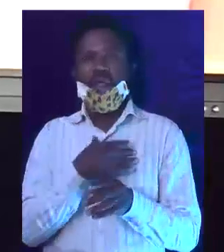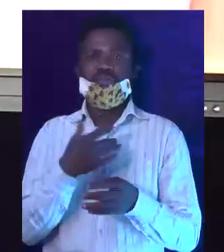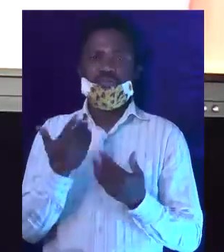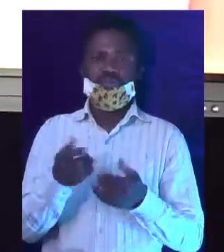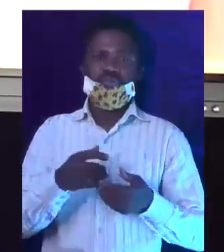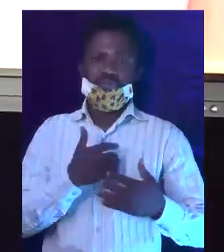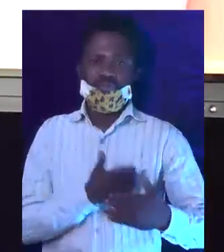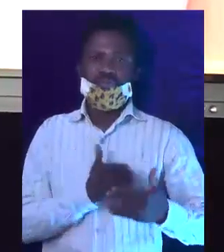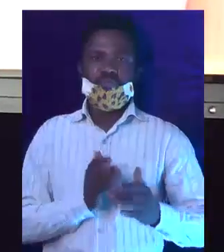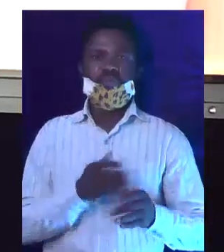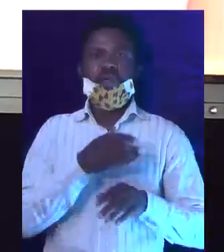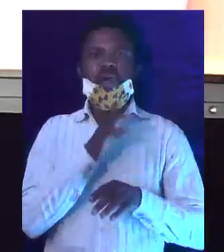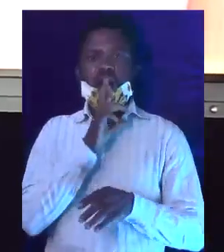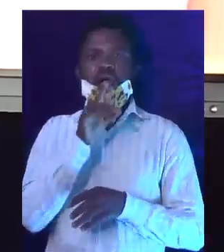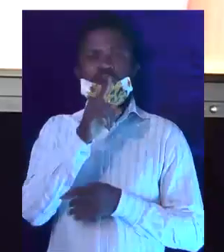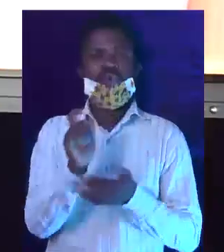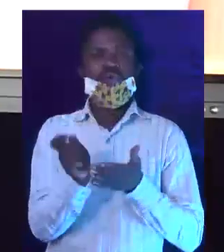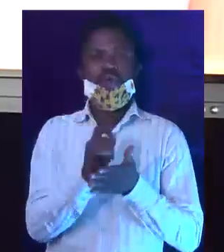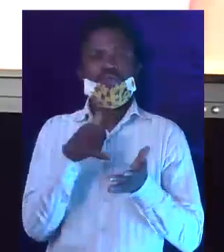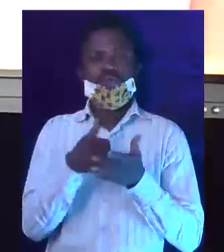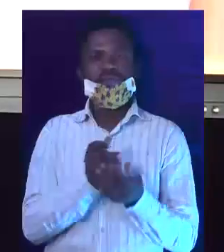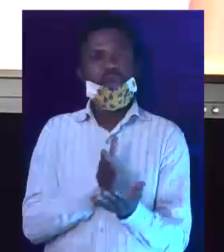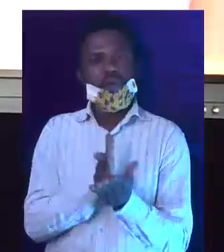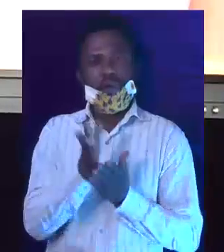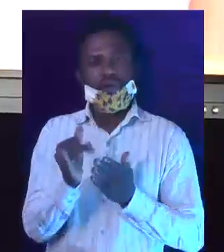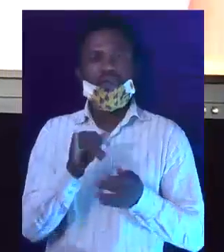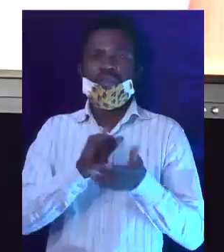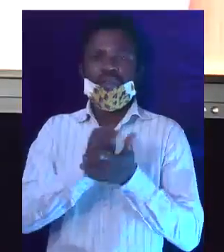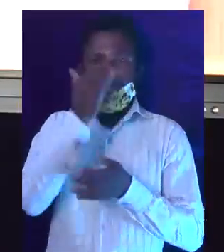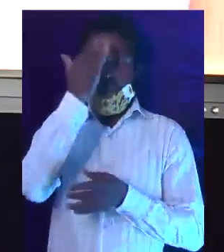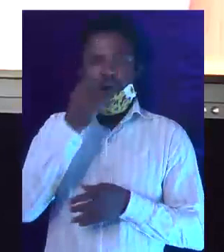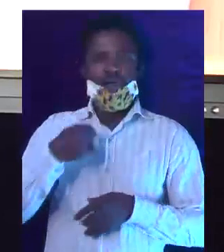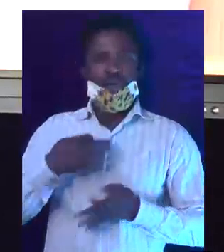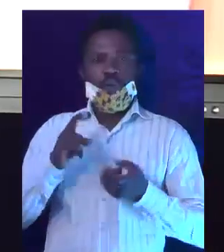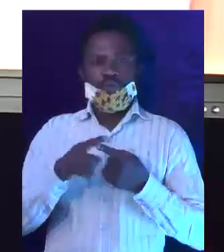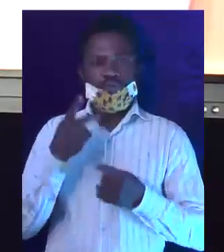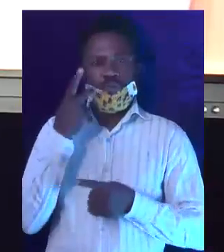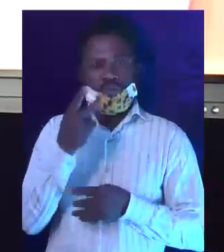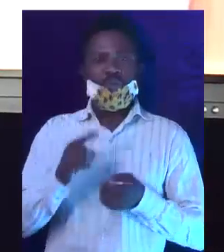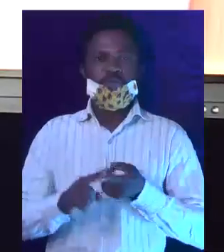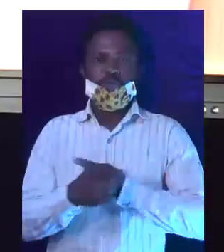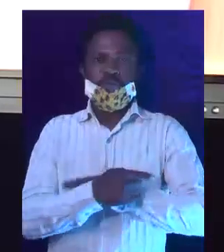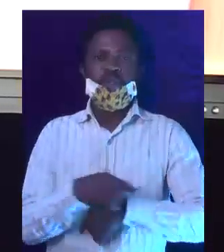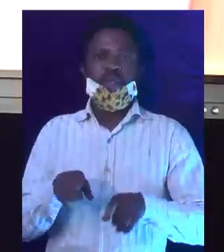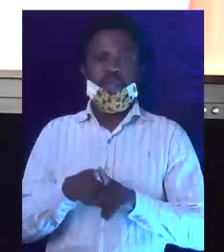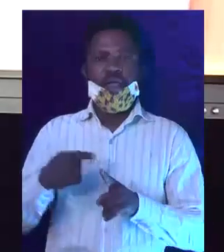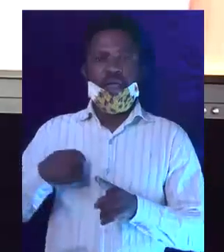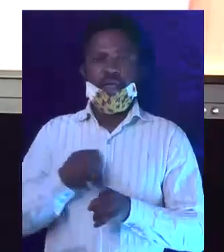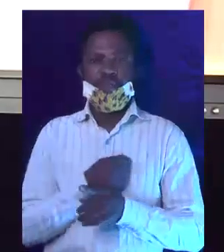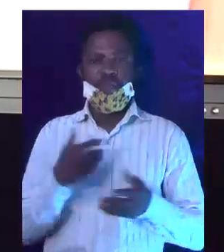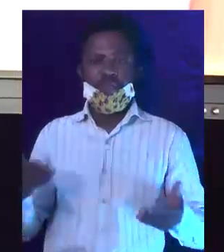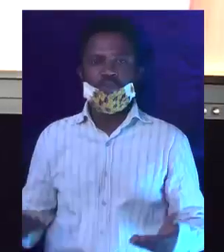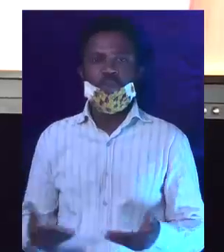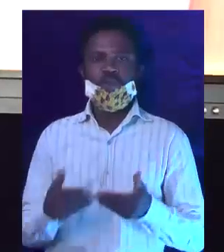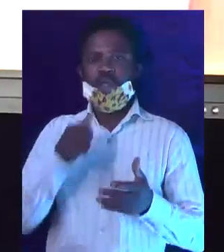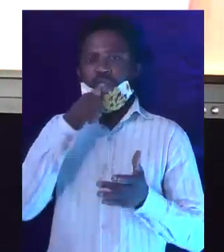everybody around you. But are you writing it the way it should be? That's what we're going to examine today as we